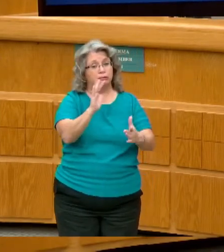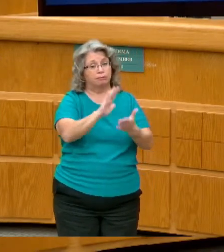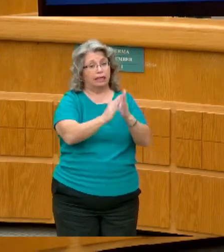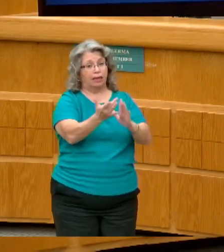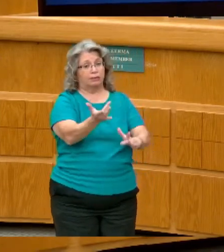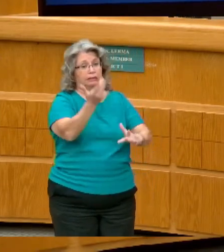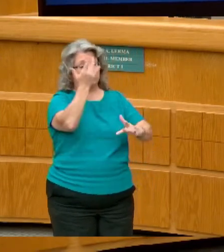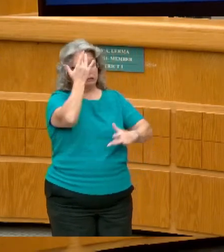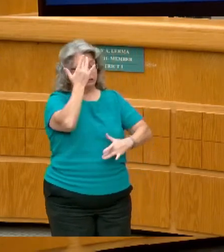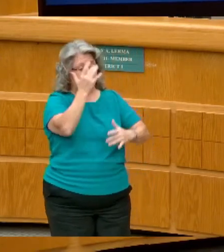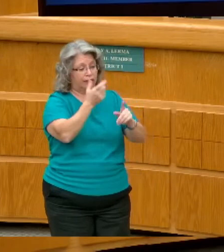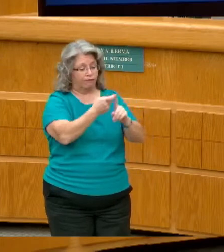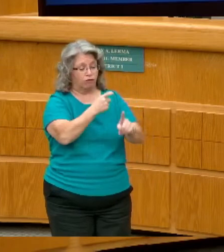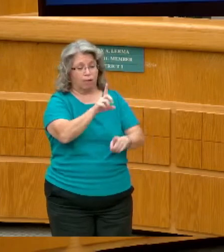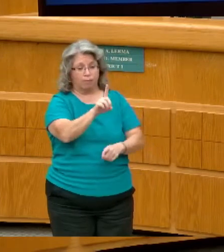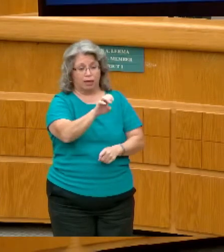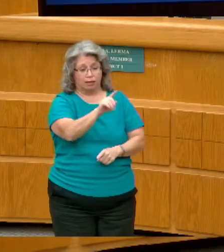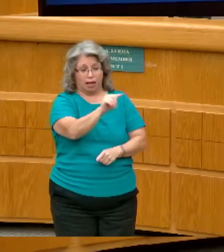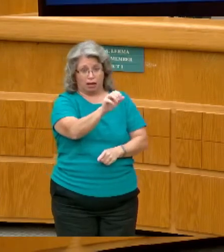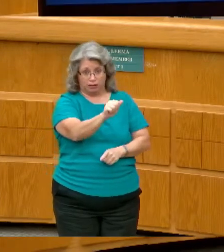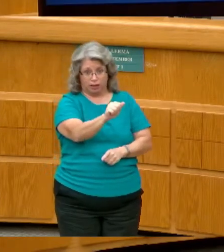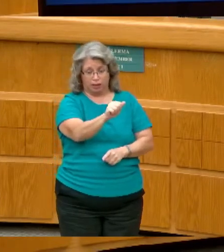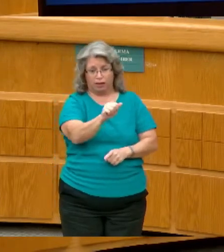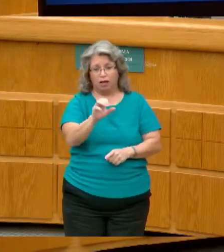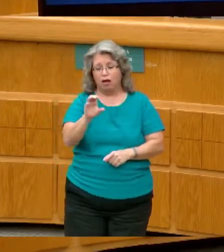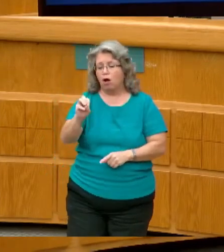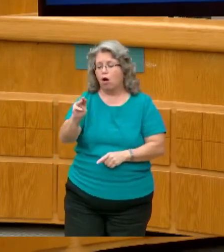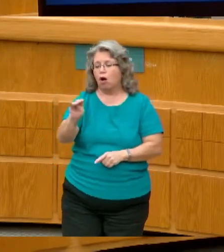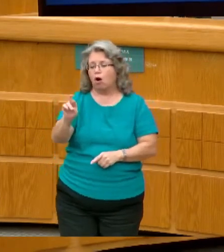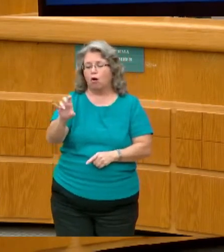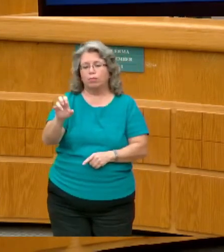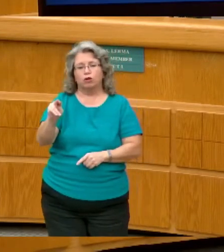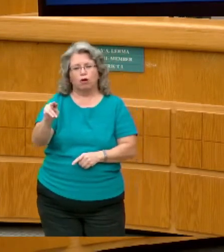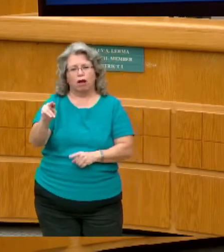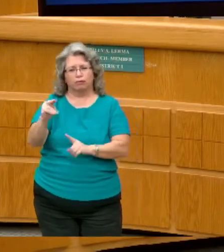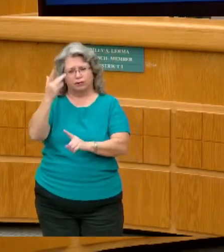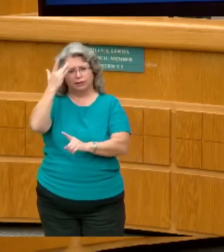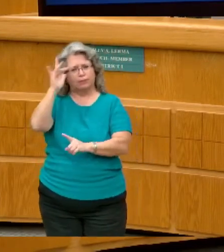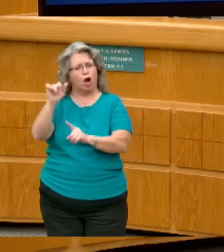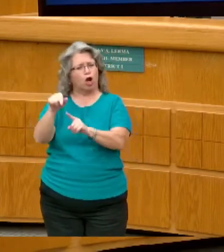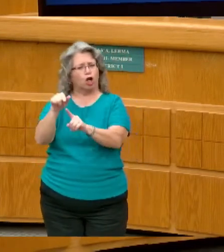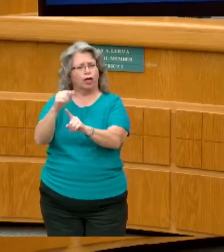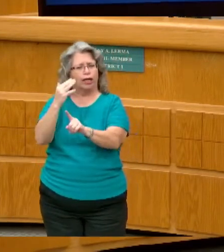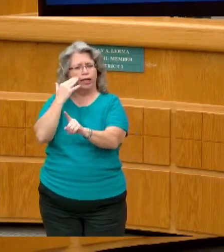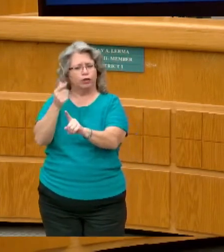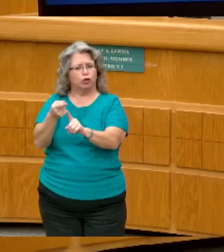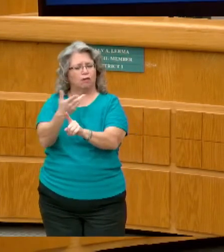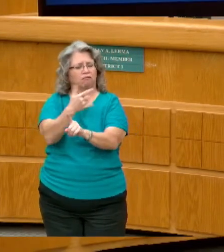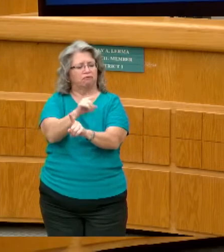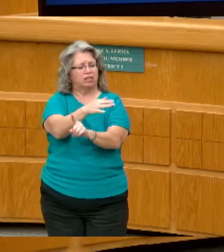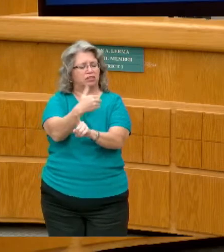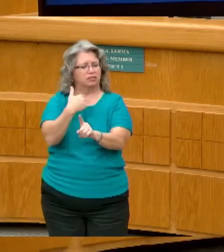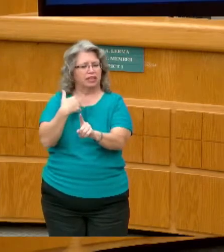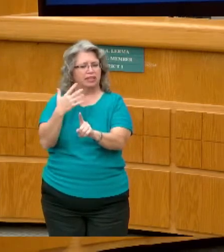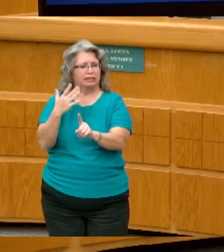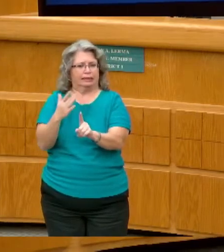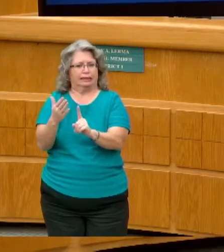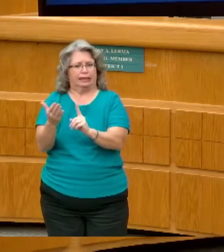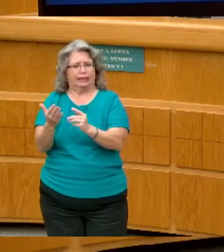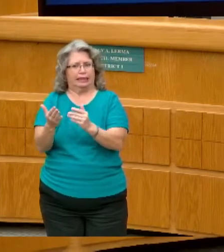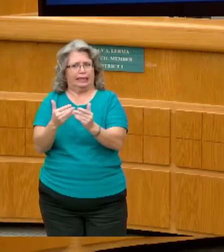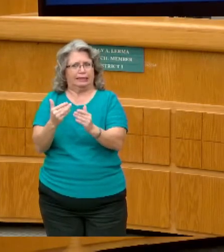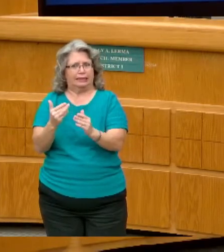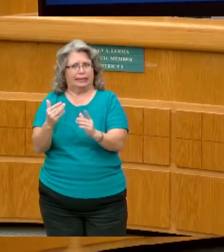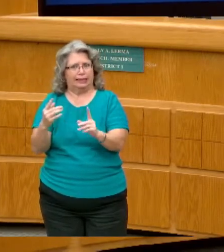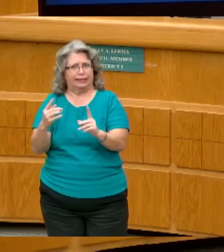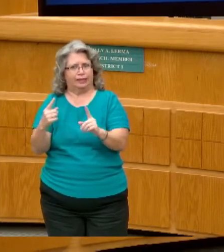smart that it actually knew which people had Delta and it reinfected them. And so that's another interesting reason why you see